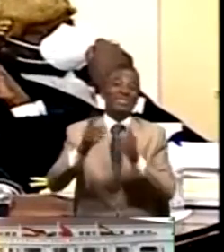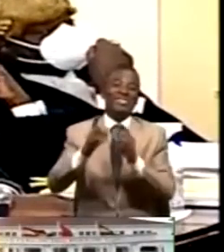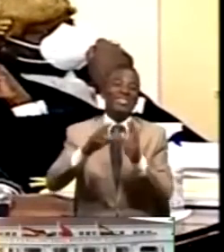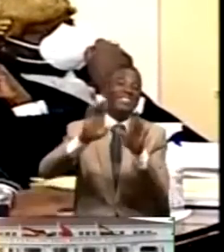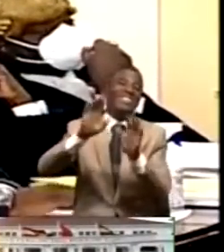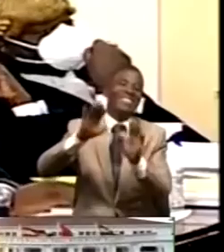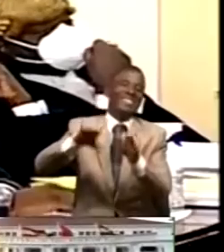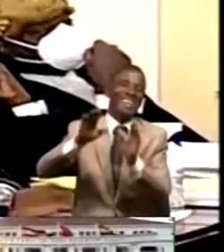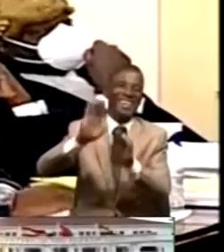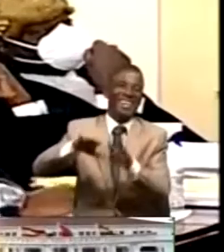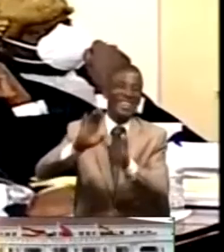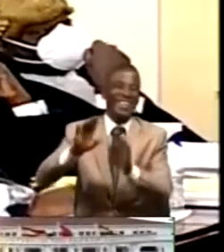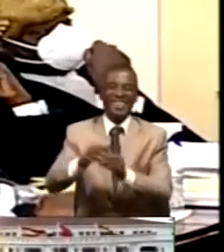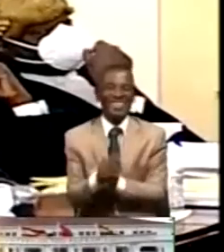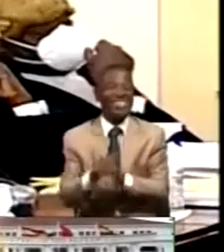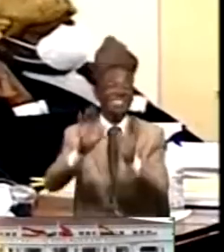I leave it.